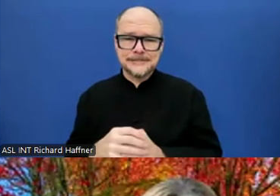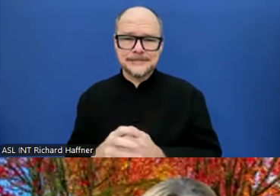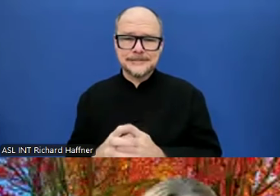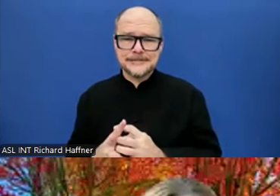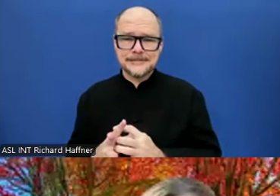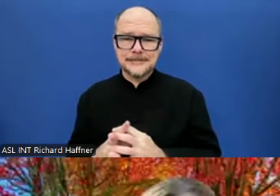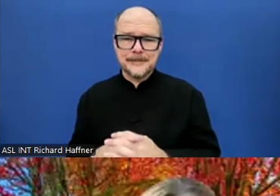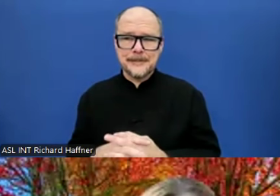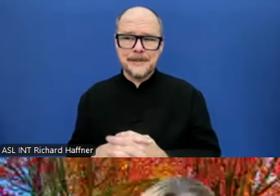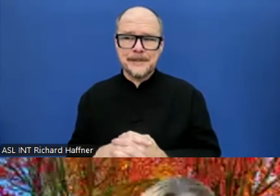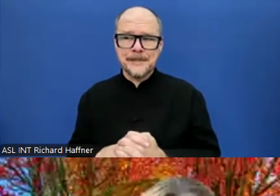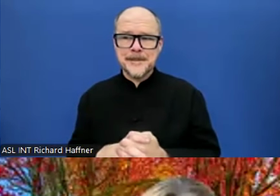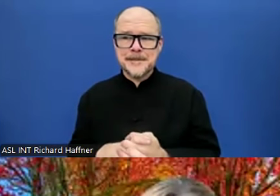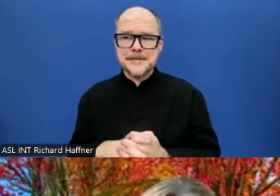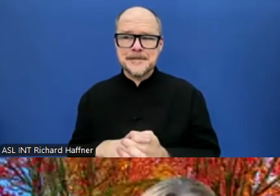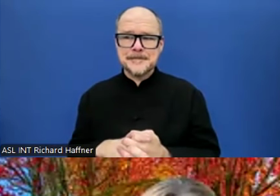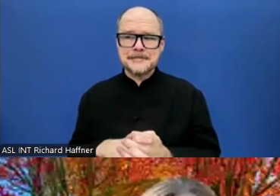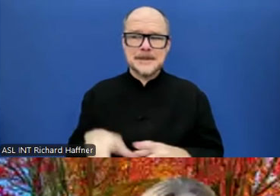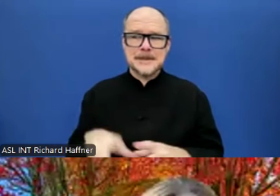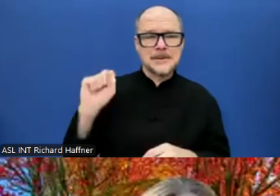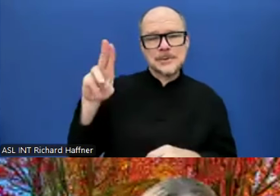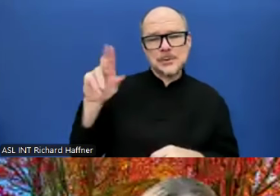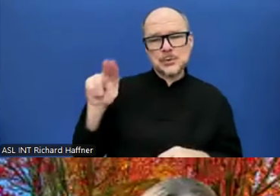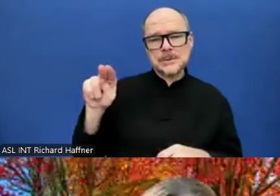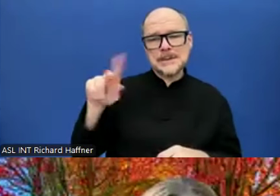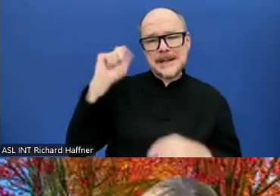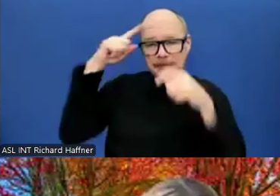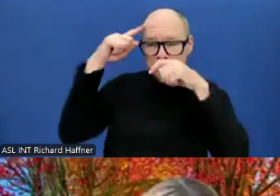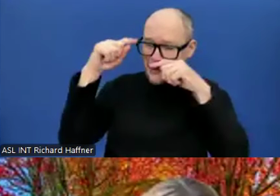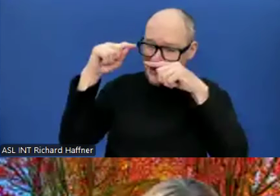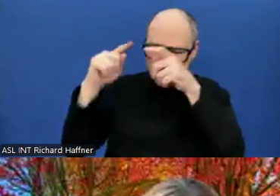I just would mention Government Code Section